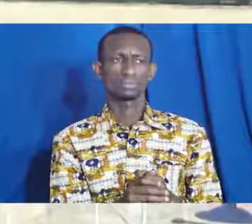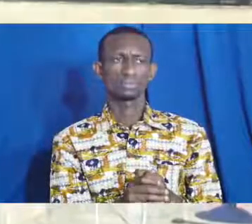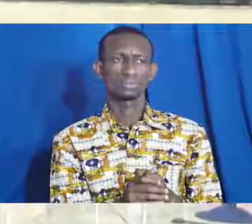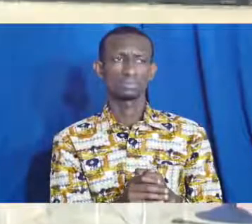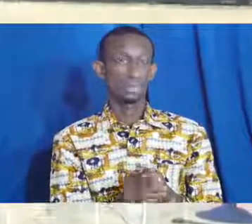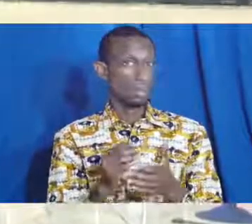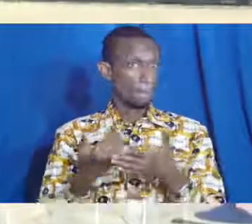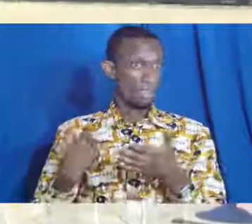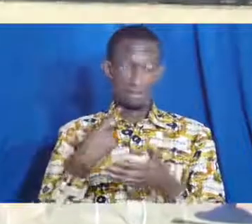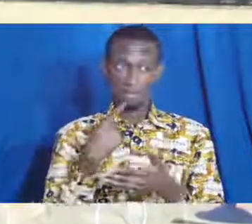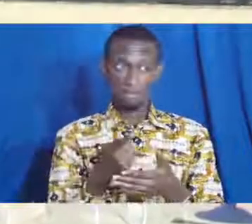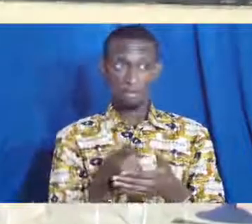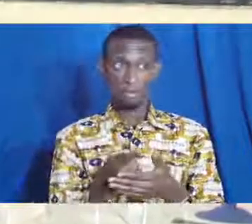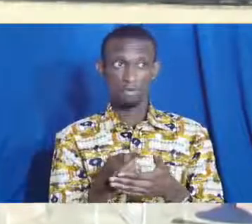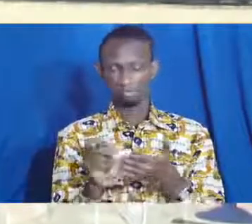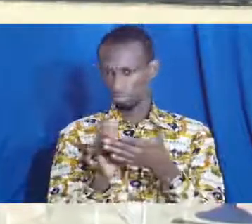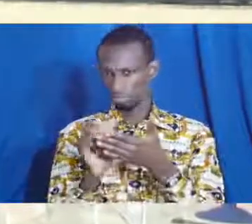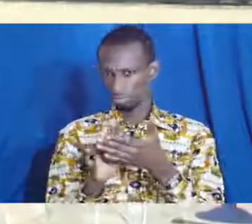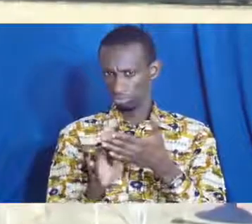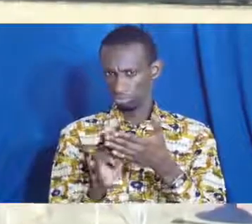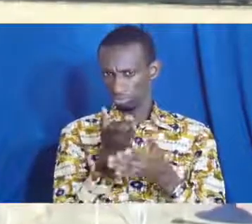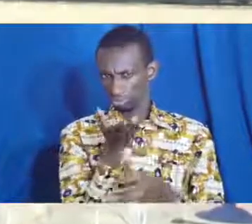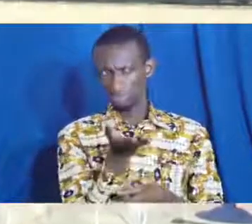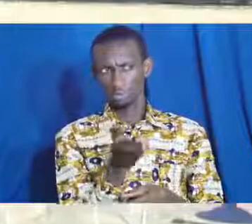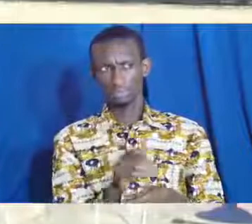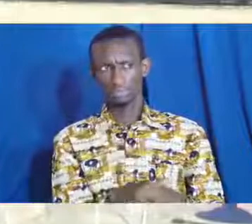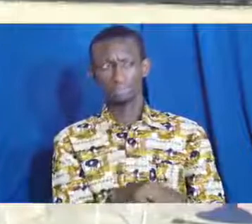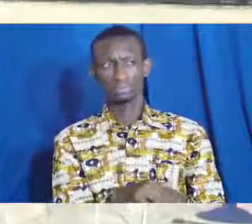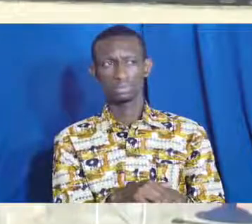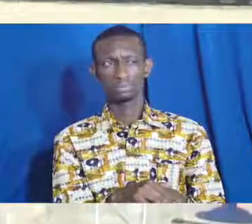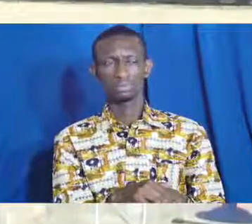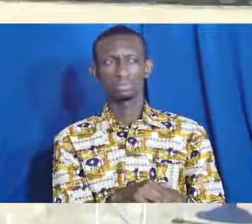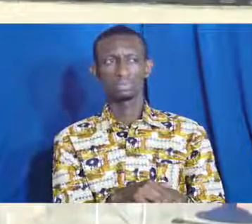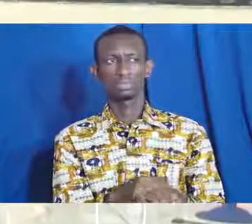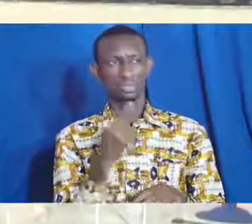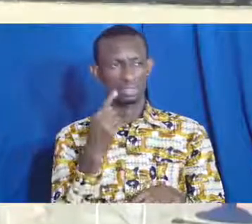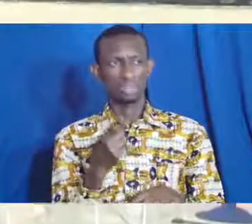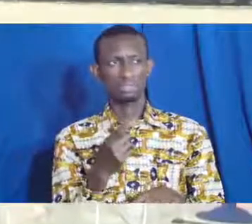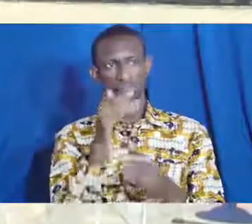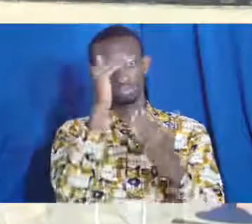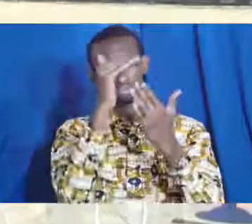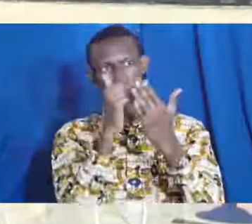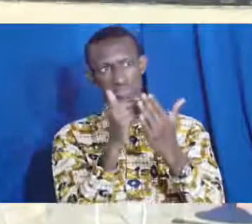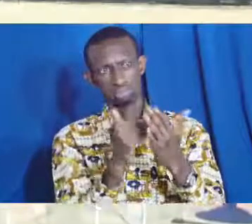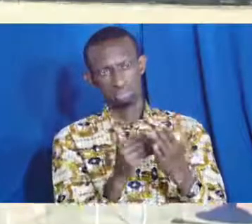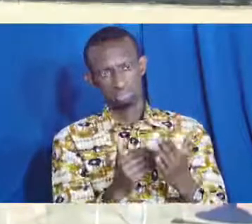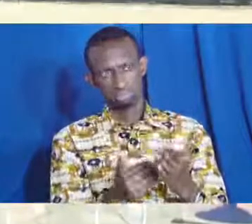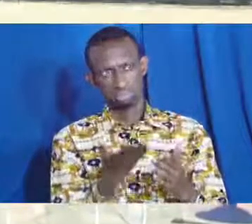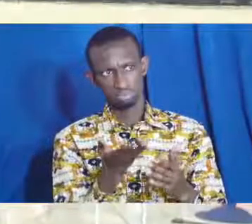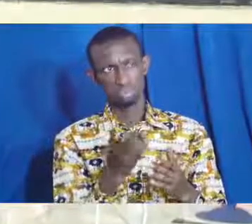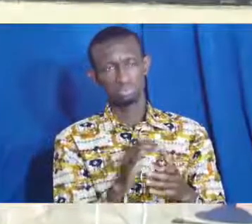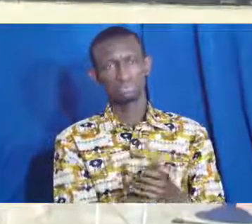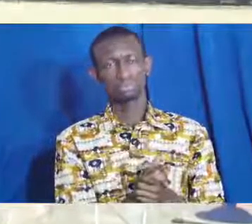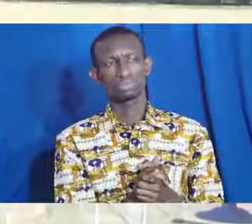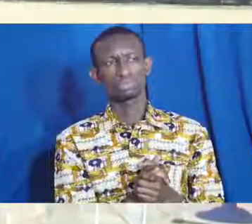as I said, please take note of this one. We said sodium, potassium, sodium, calcium, magnesium, aluminum, zinc, iron,